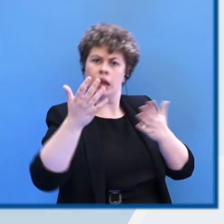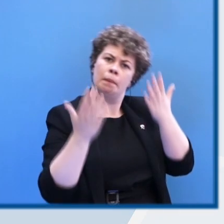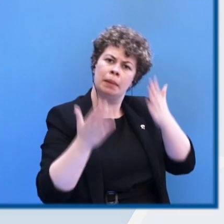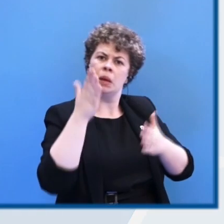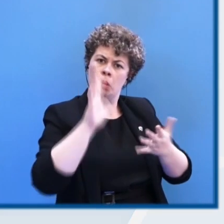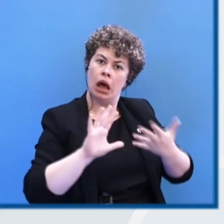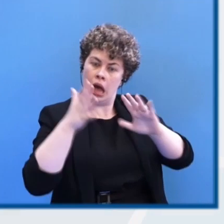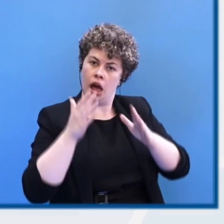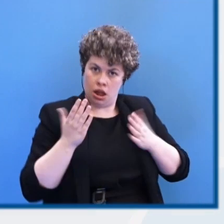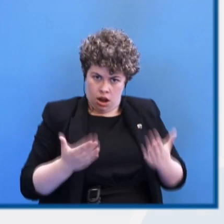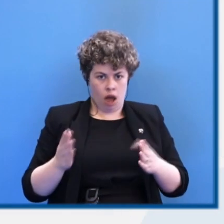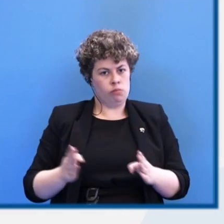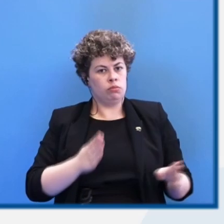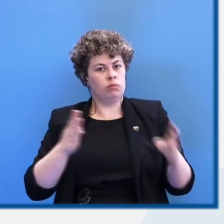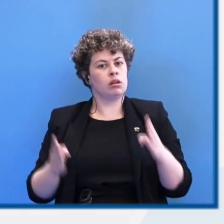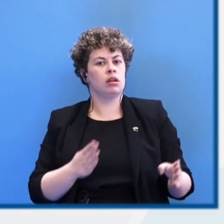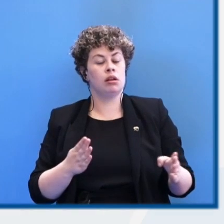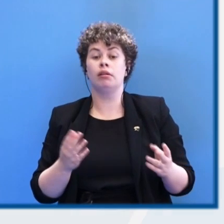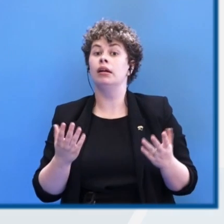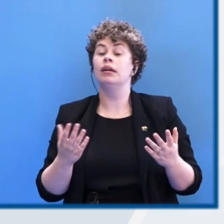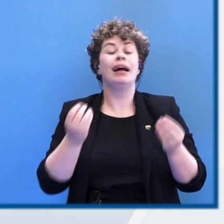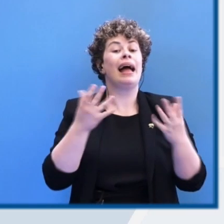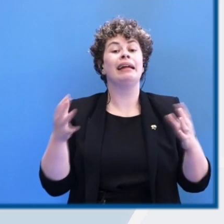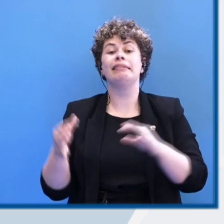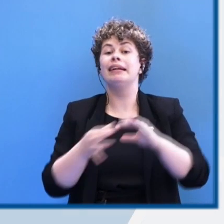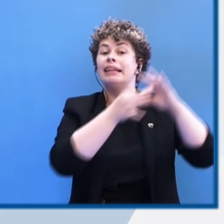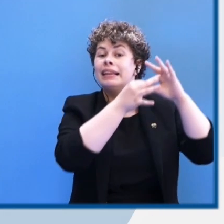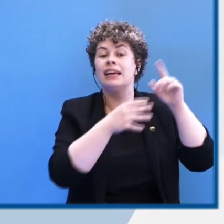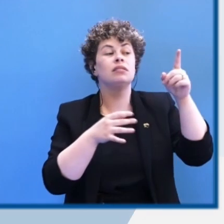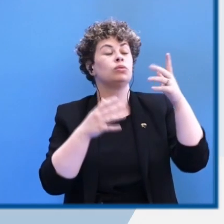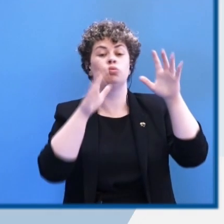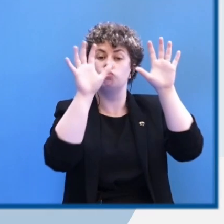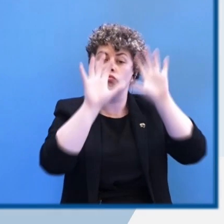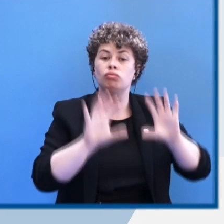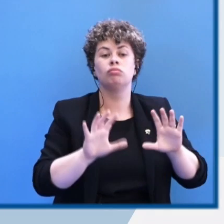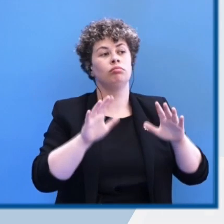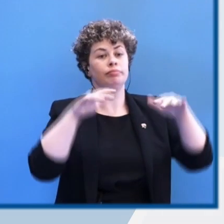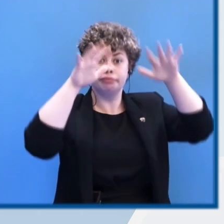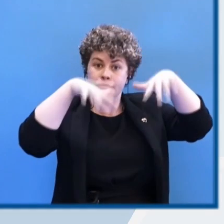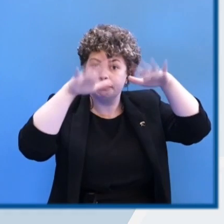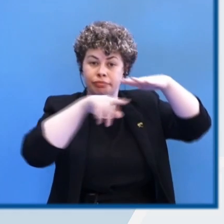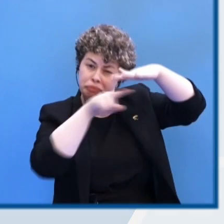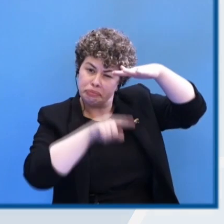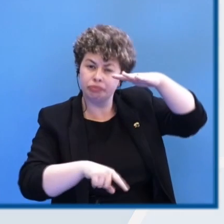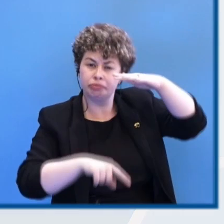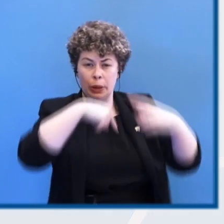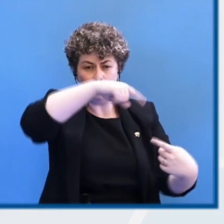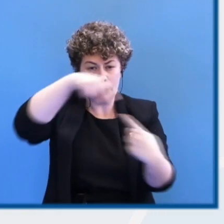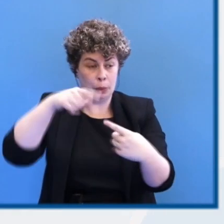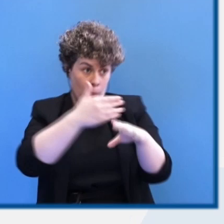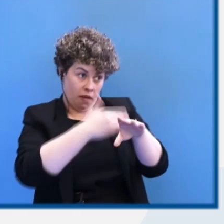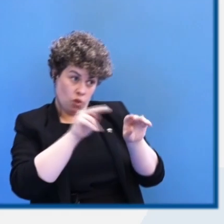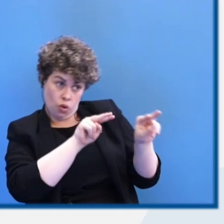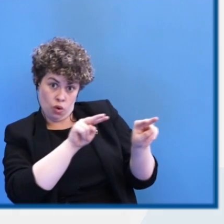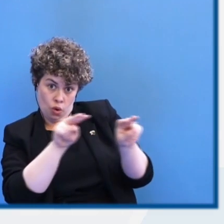on meteorological and hydrological threats from WMO members shall be directed into the information channels of